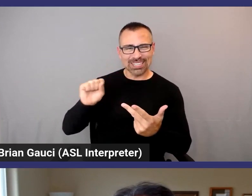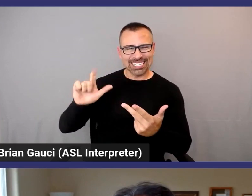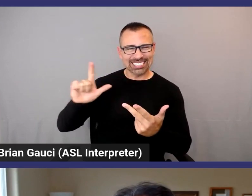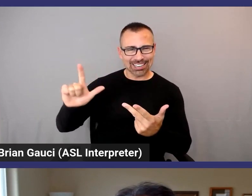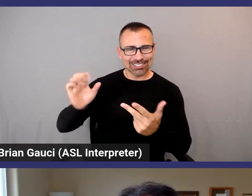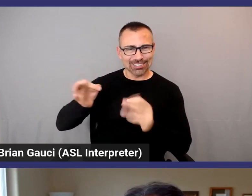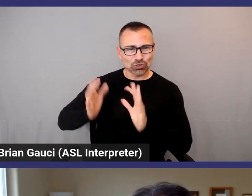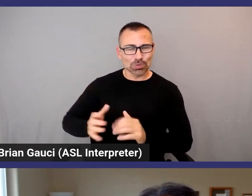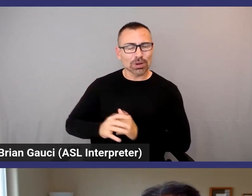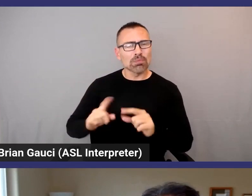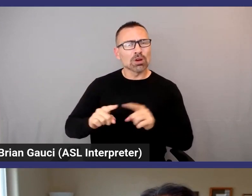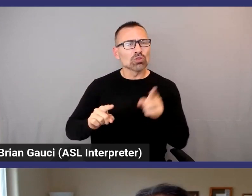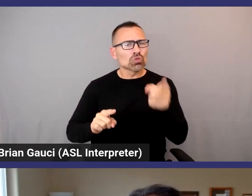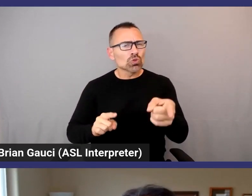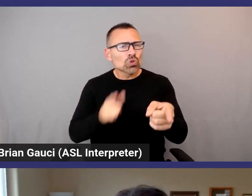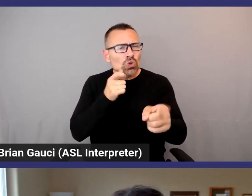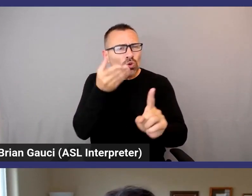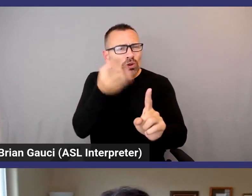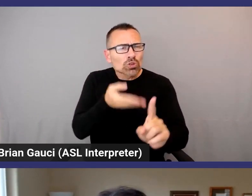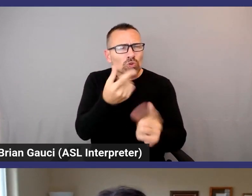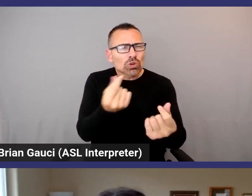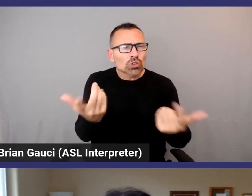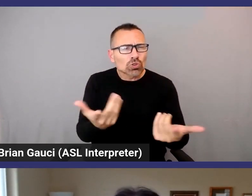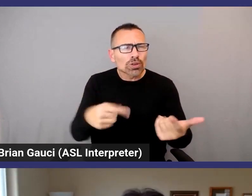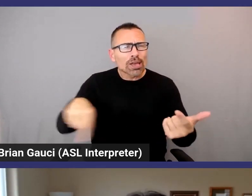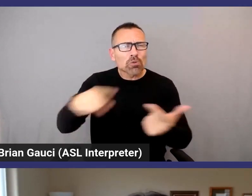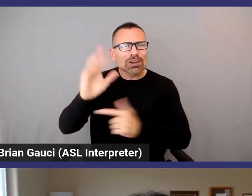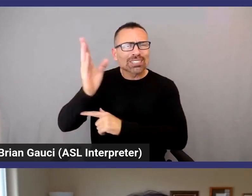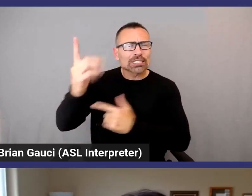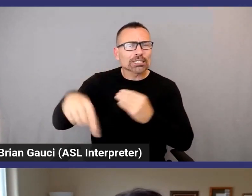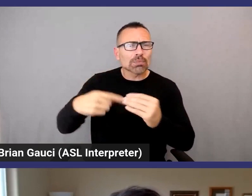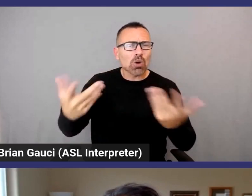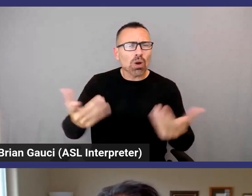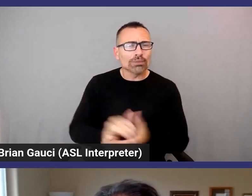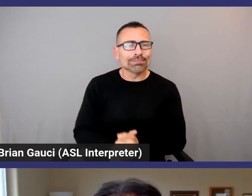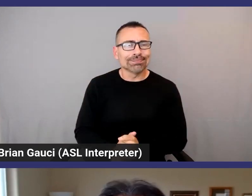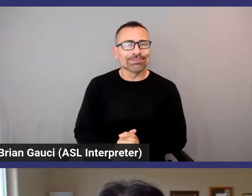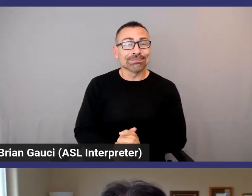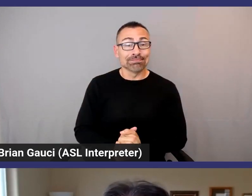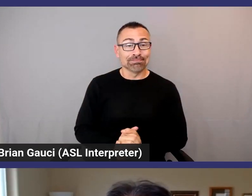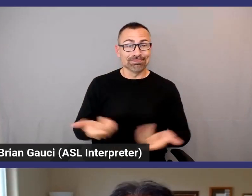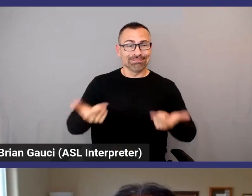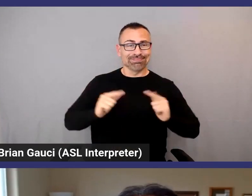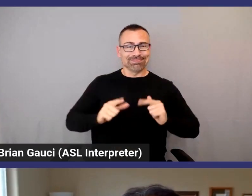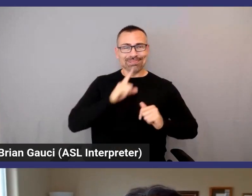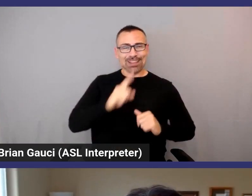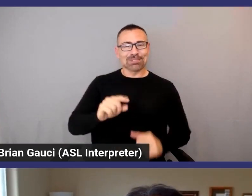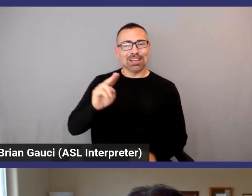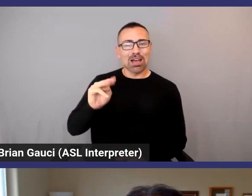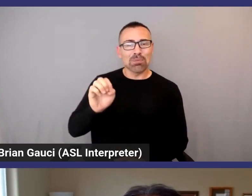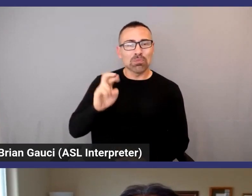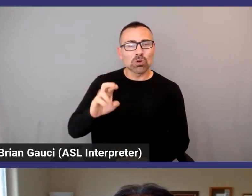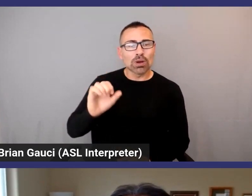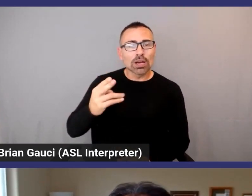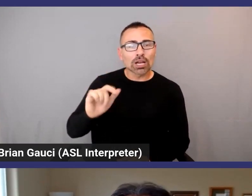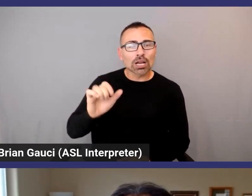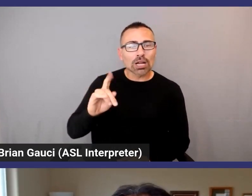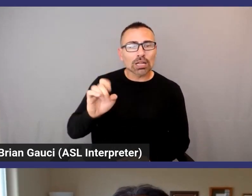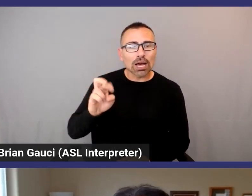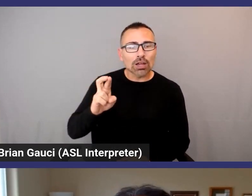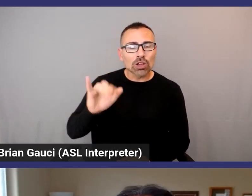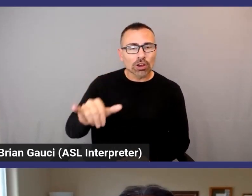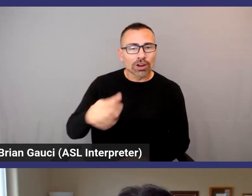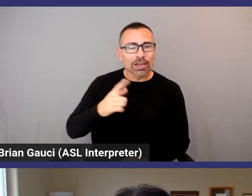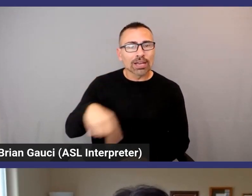you do? And what are we here to talk about today? Oh, absolutely. So I'm Umar Chaudhary. I'm a senior manager at the